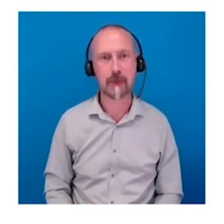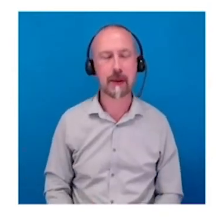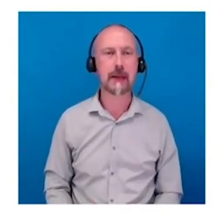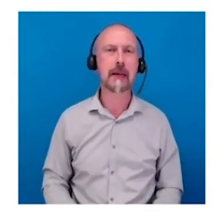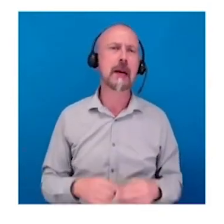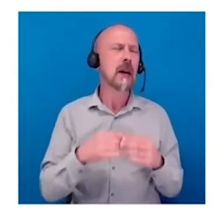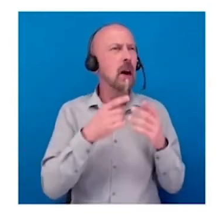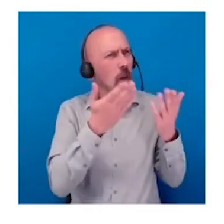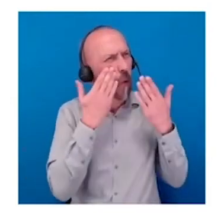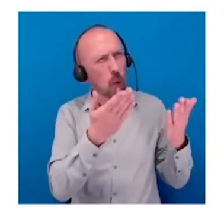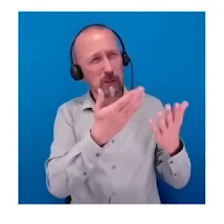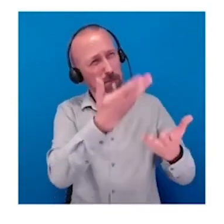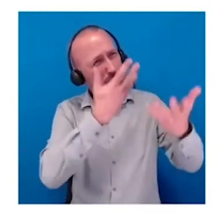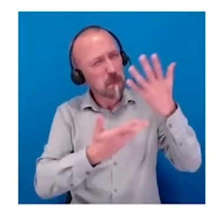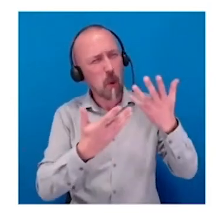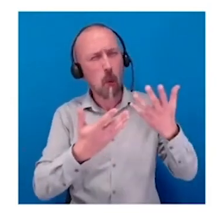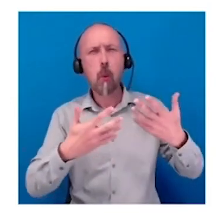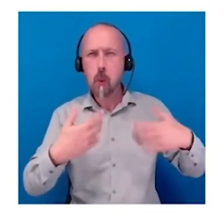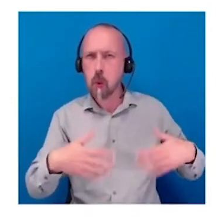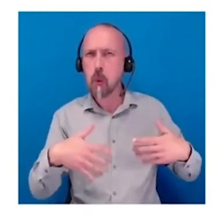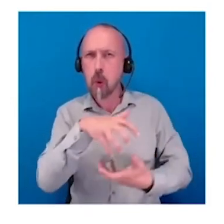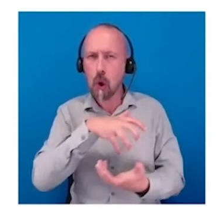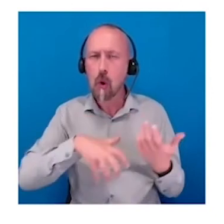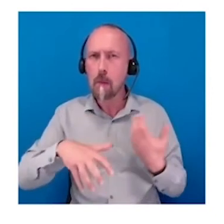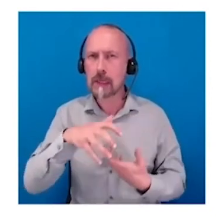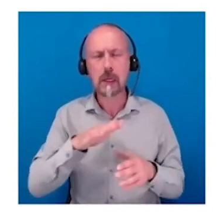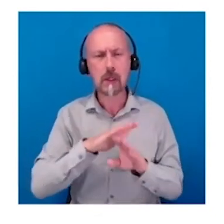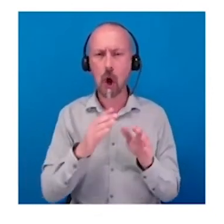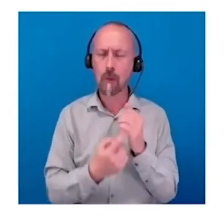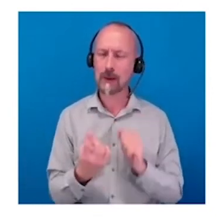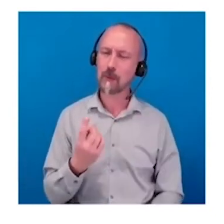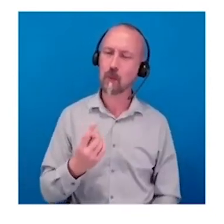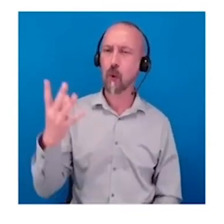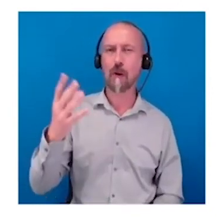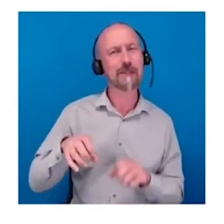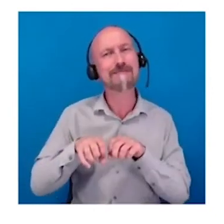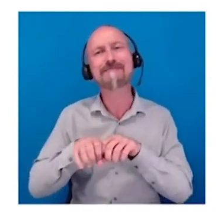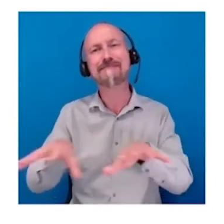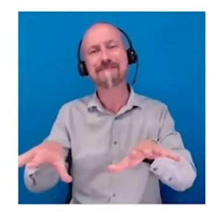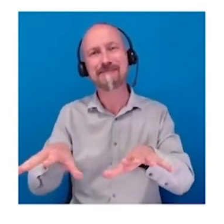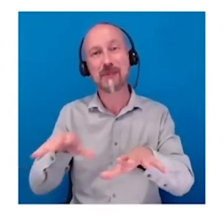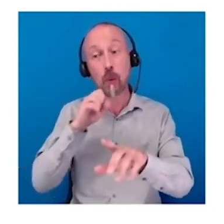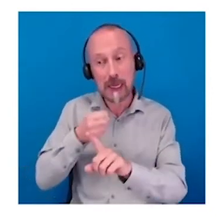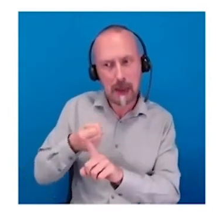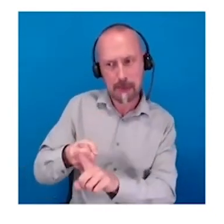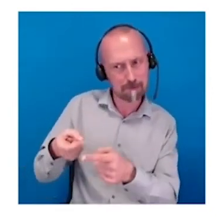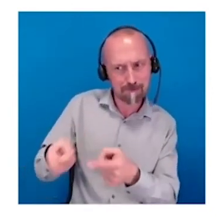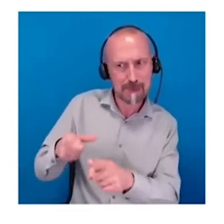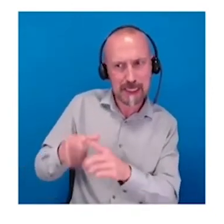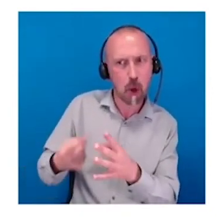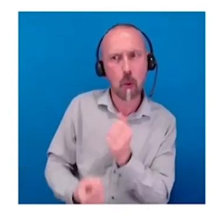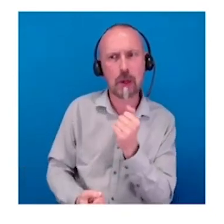that we're not just talking about a single action that's going to sort of affect the lives of just a particular group of people. It's that breadth, isn't it? And I think that's